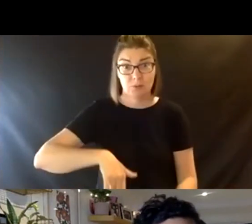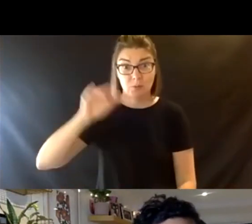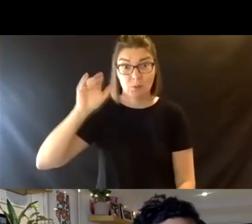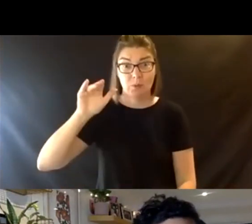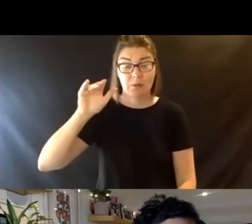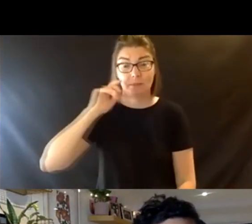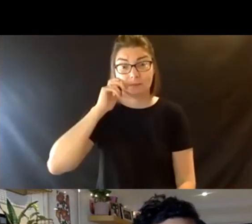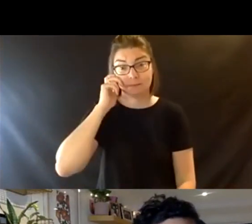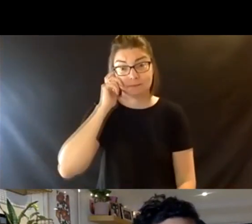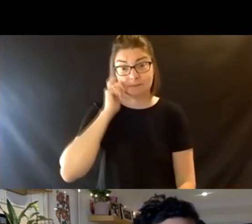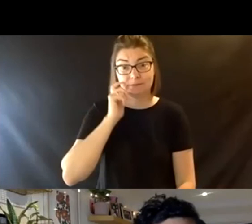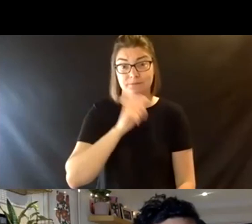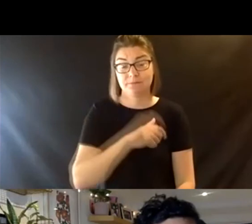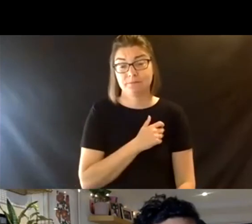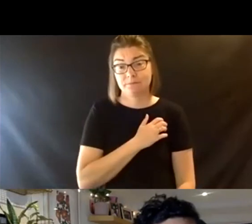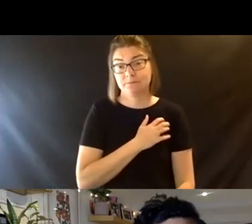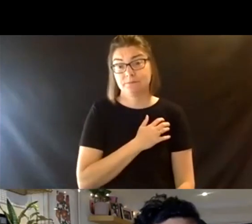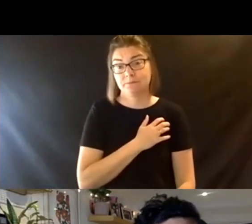And so I would say,